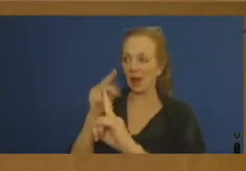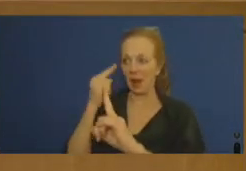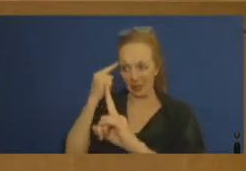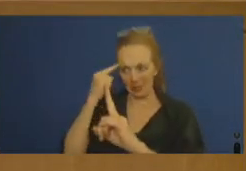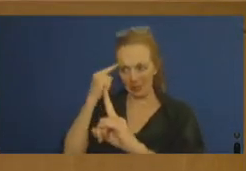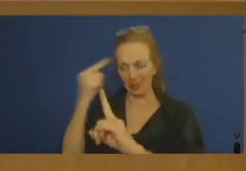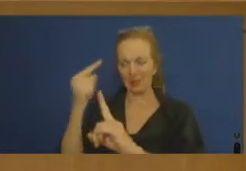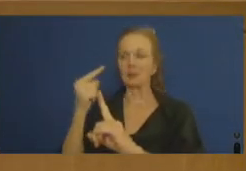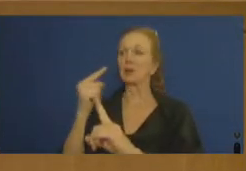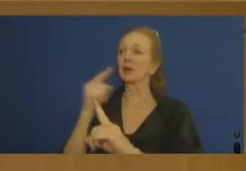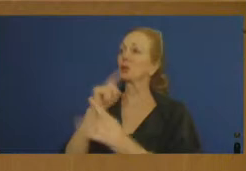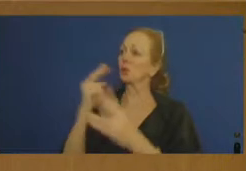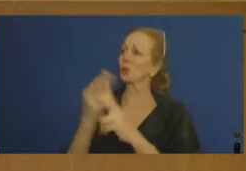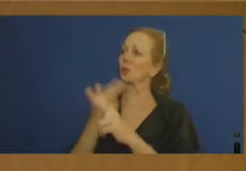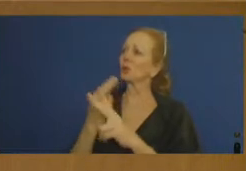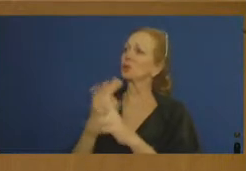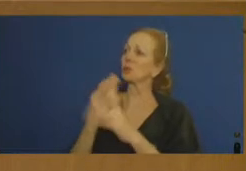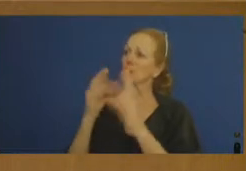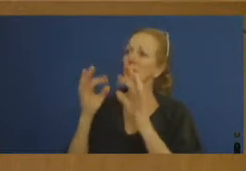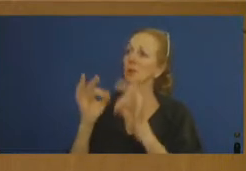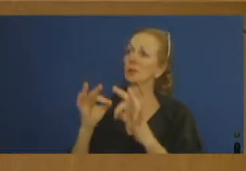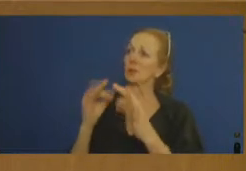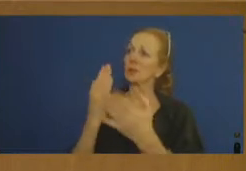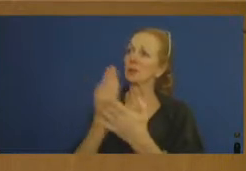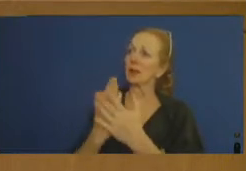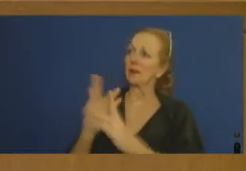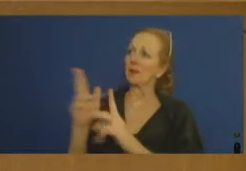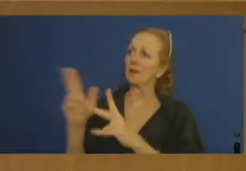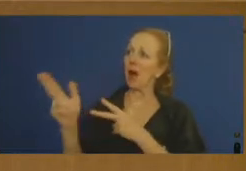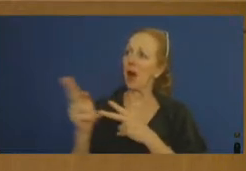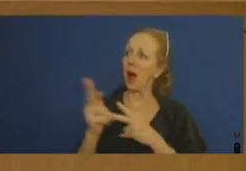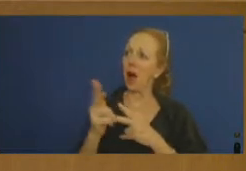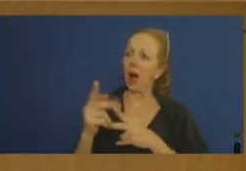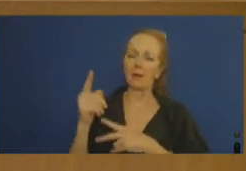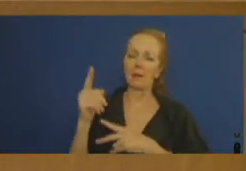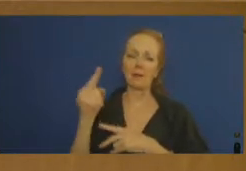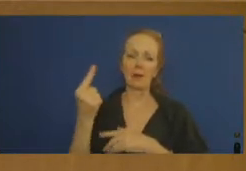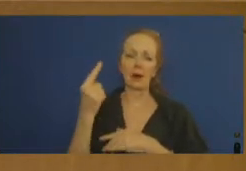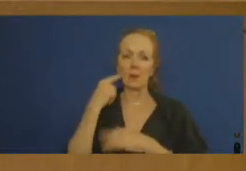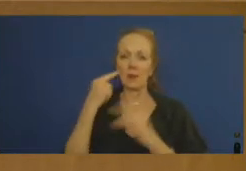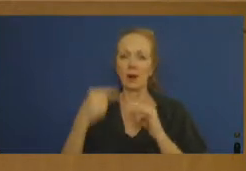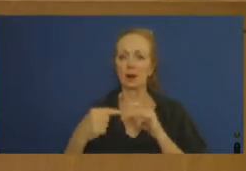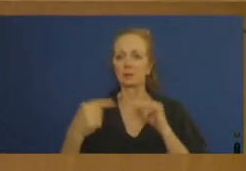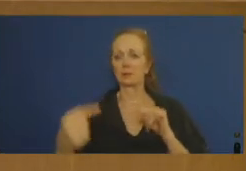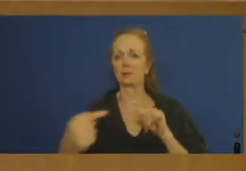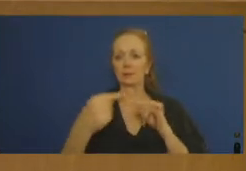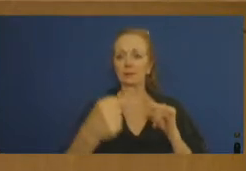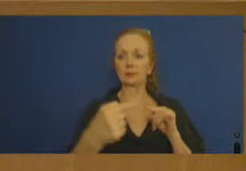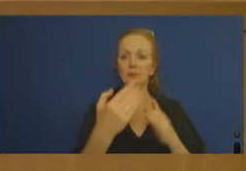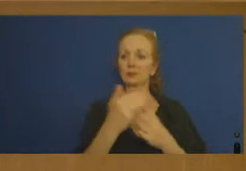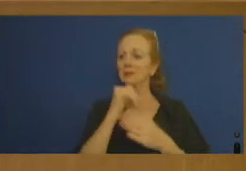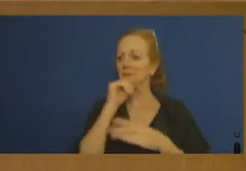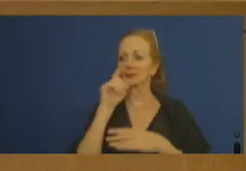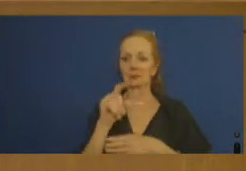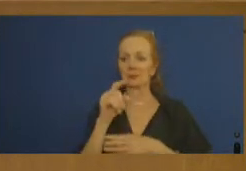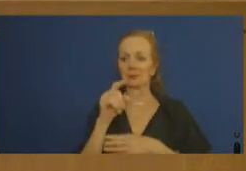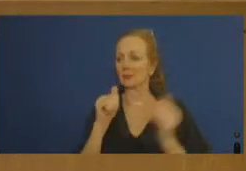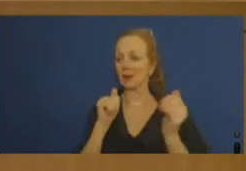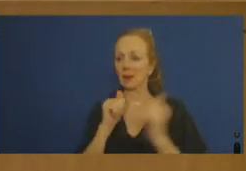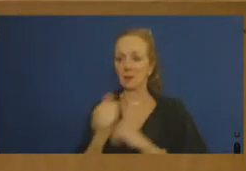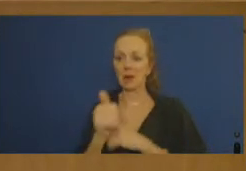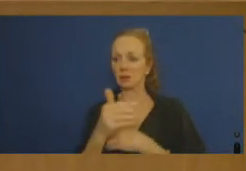making your decision on the ceasefire. So first of all, I've heard there's a lot of opposing opinions sharing that it's unnecessary to pass a